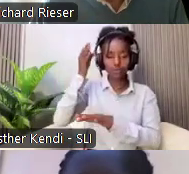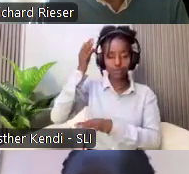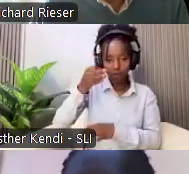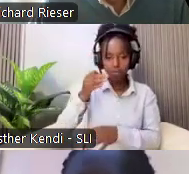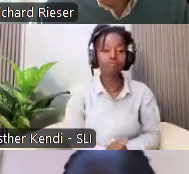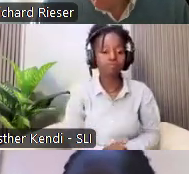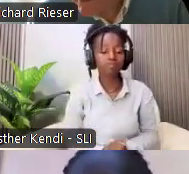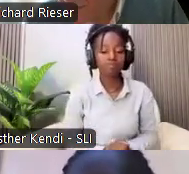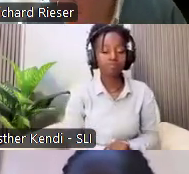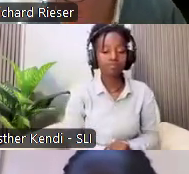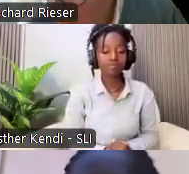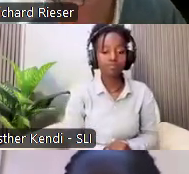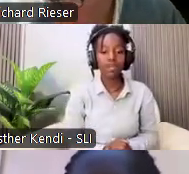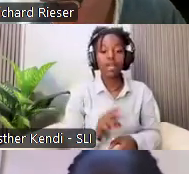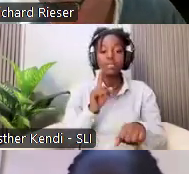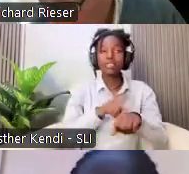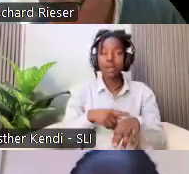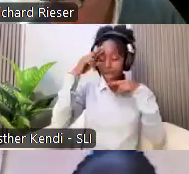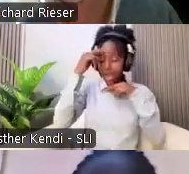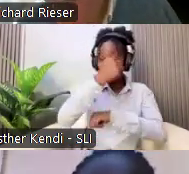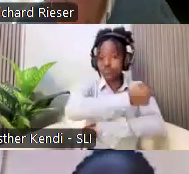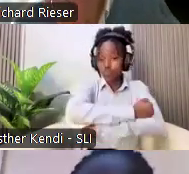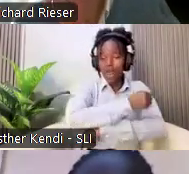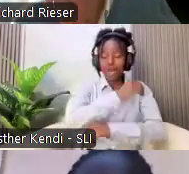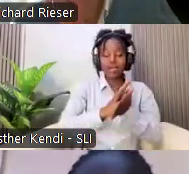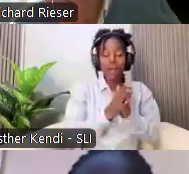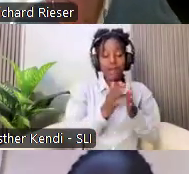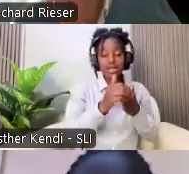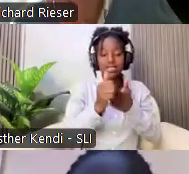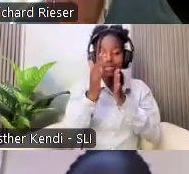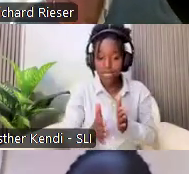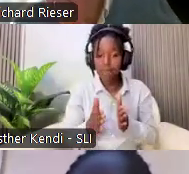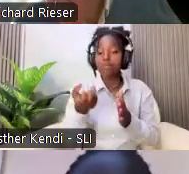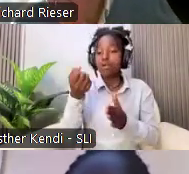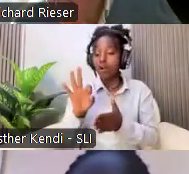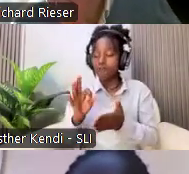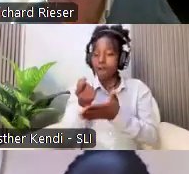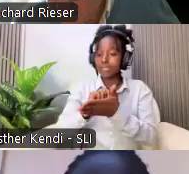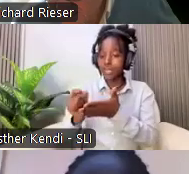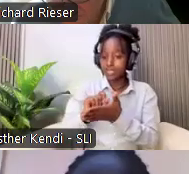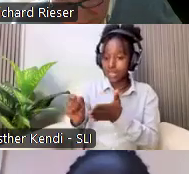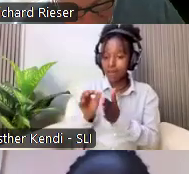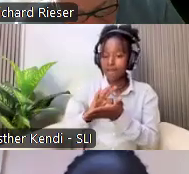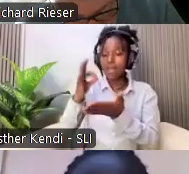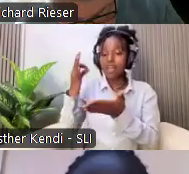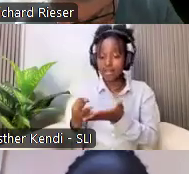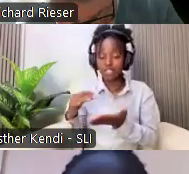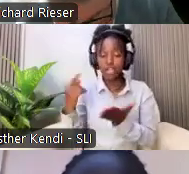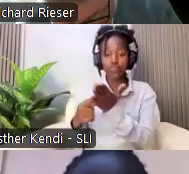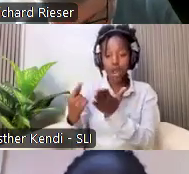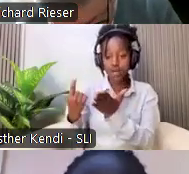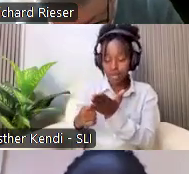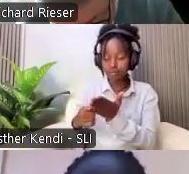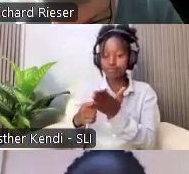Association when I was in secondary, secretary of finance in the UNSA body, Uganda National Students